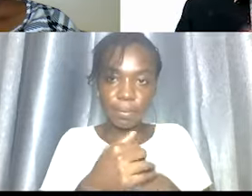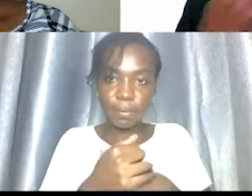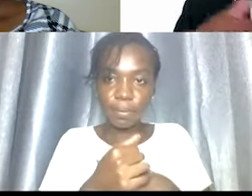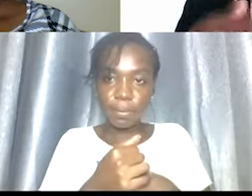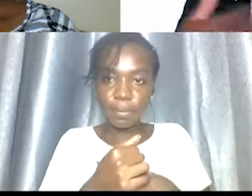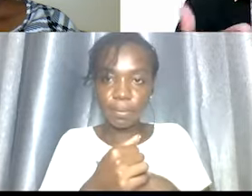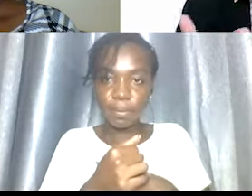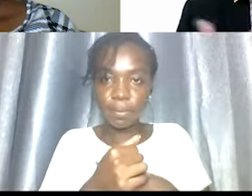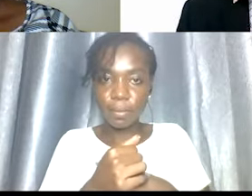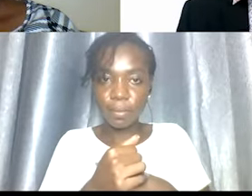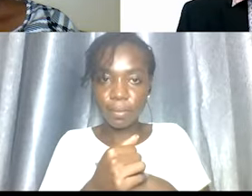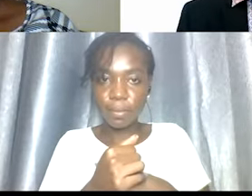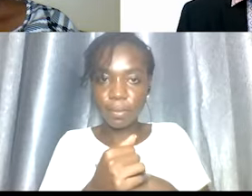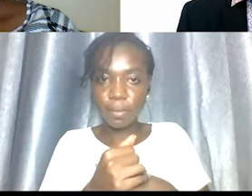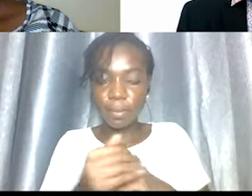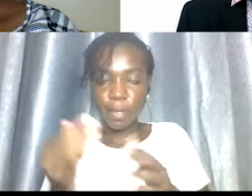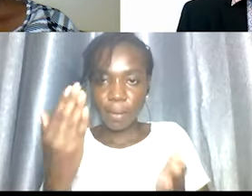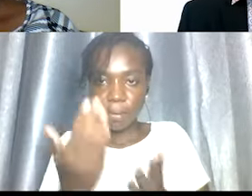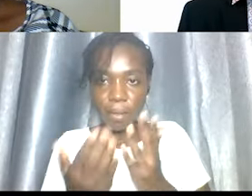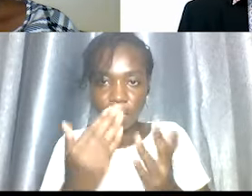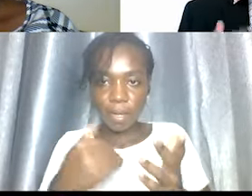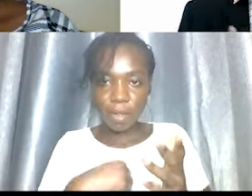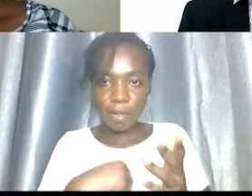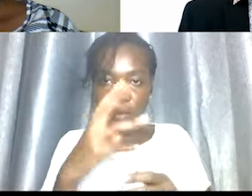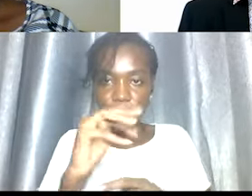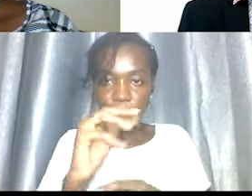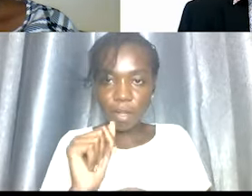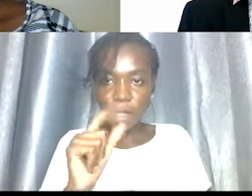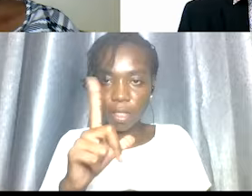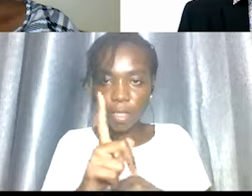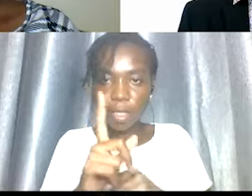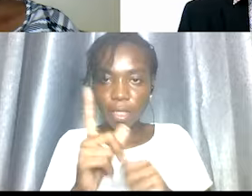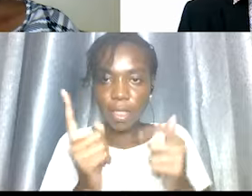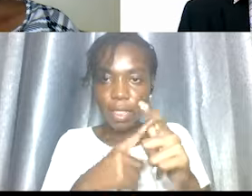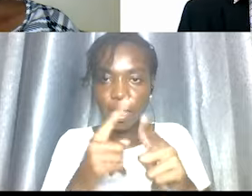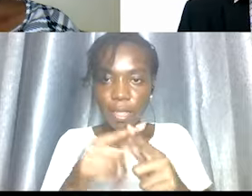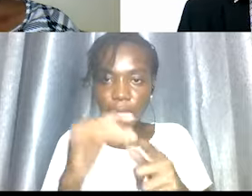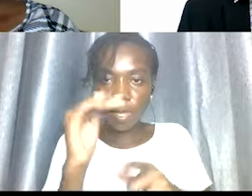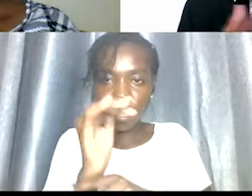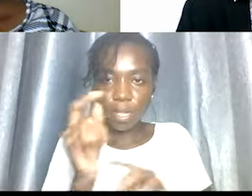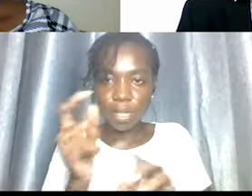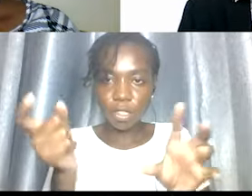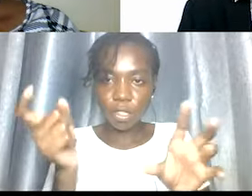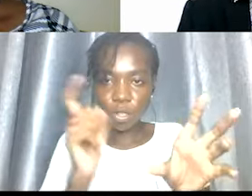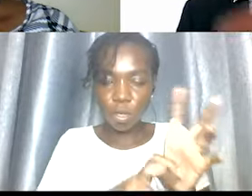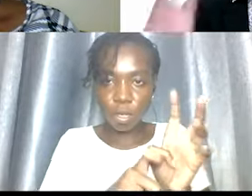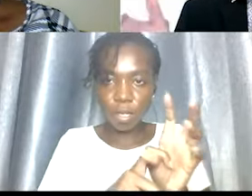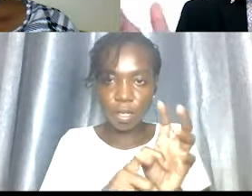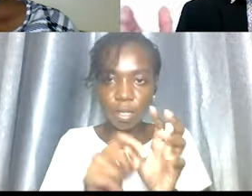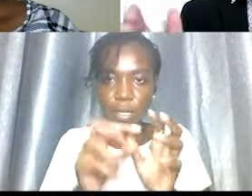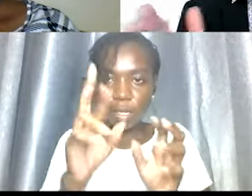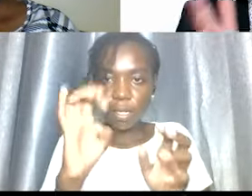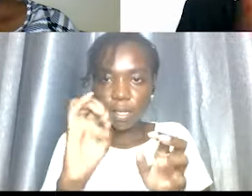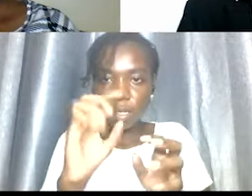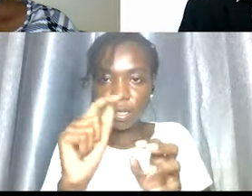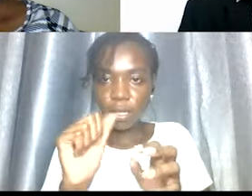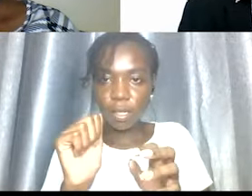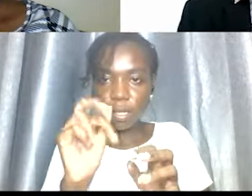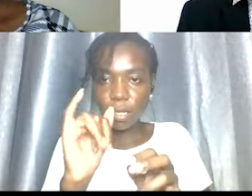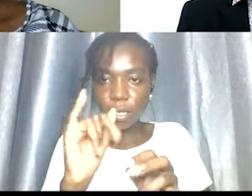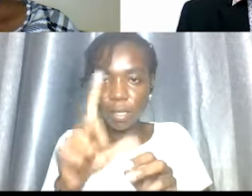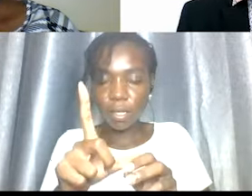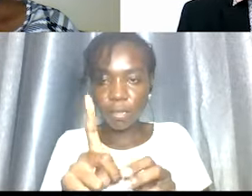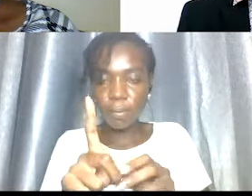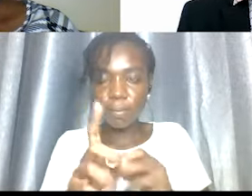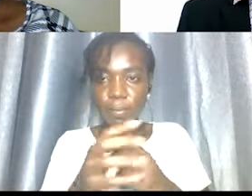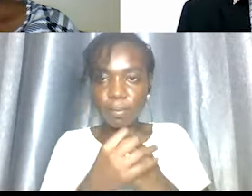the rebuild, the remodel of it, I was asked to join the retail side, move from franchise, move into